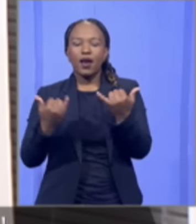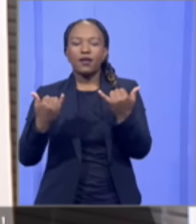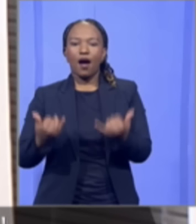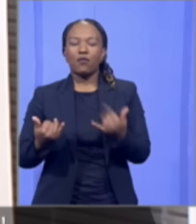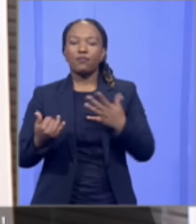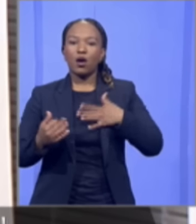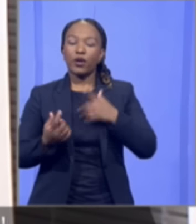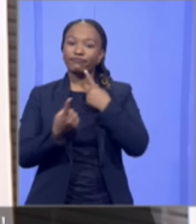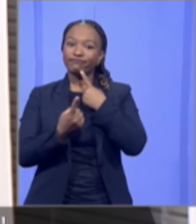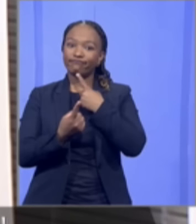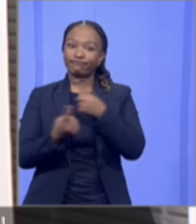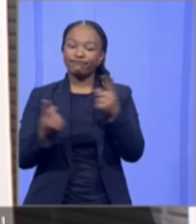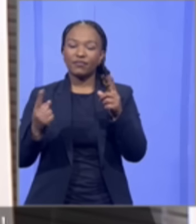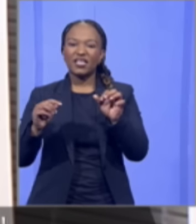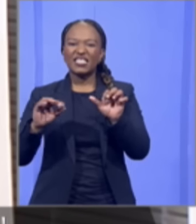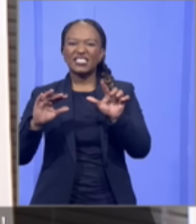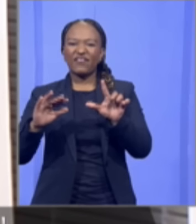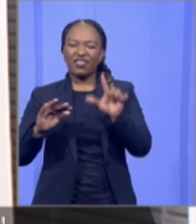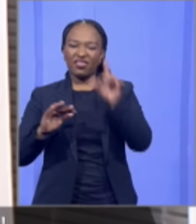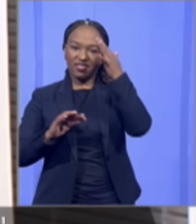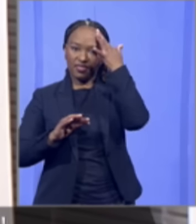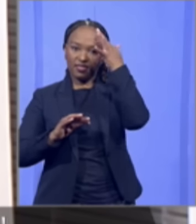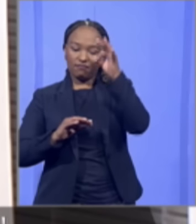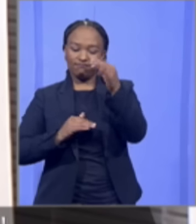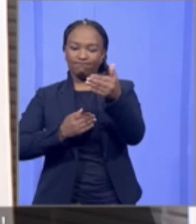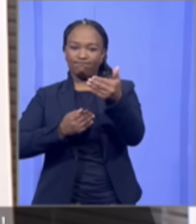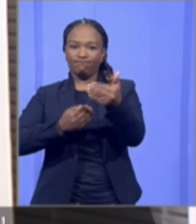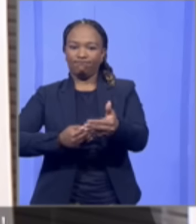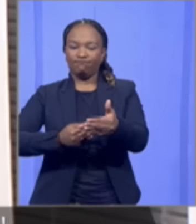of the 7th Administration in Gauteng.